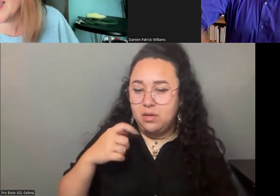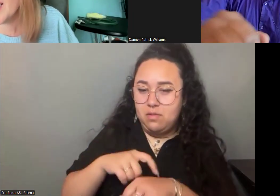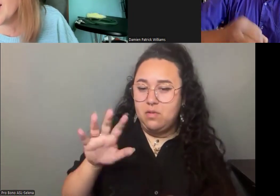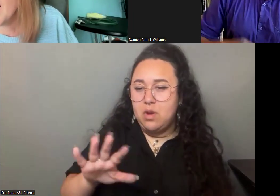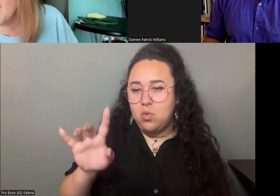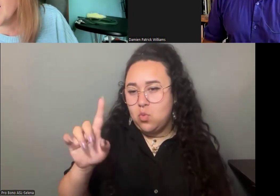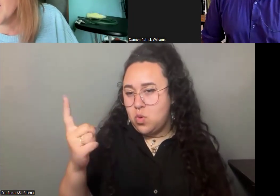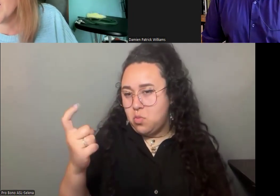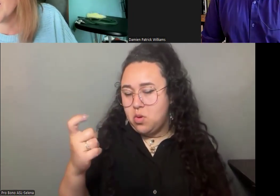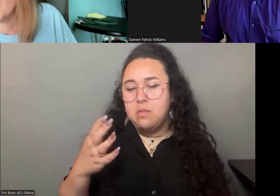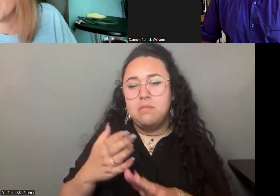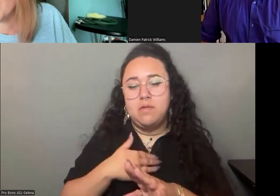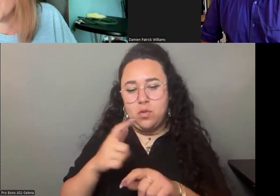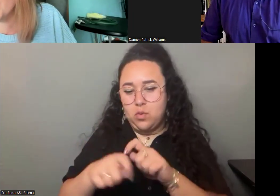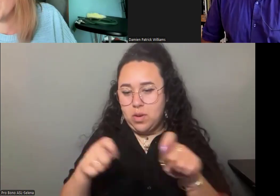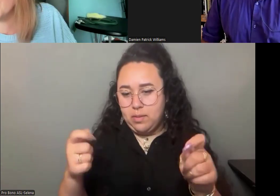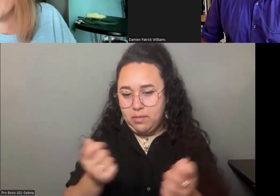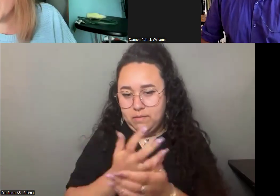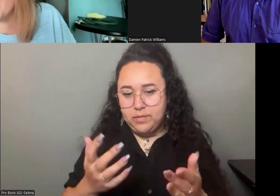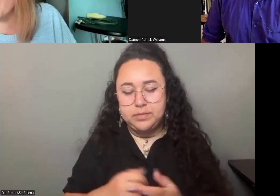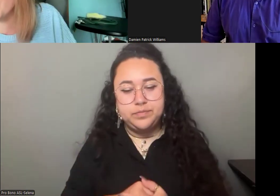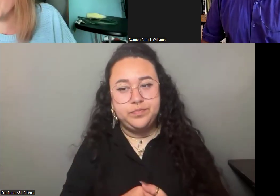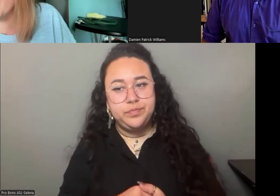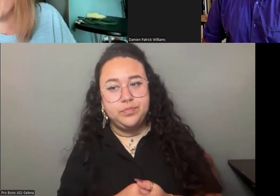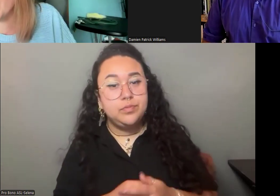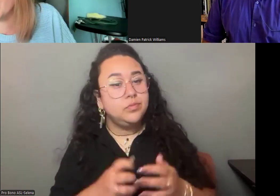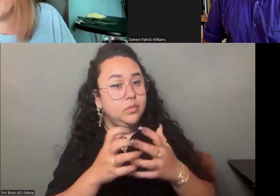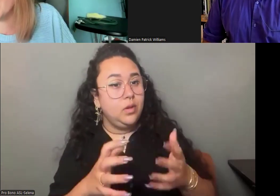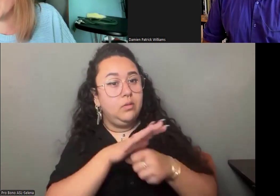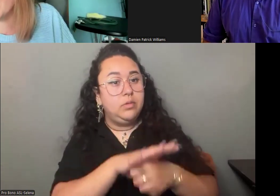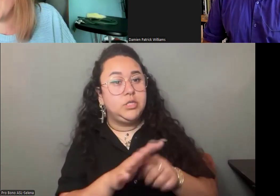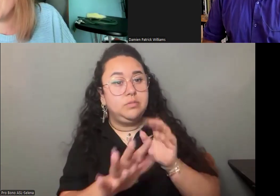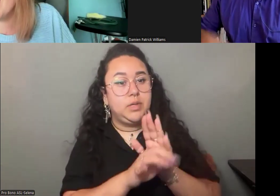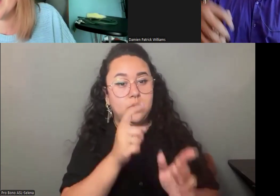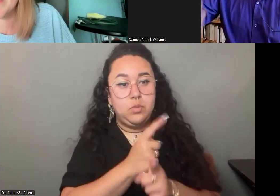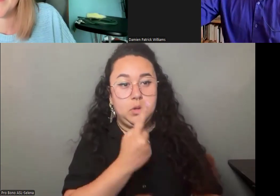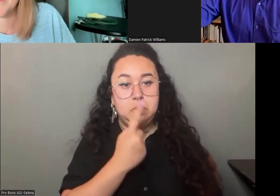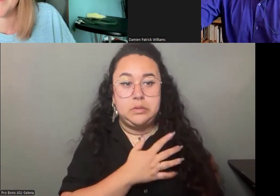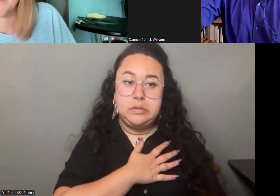question before we're gonna wrap up. Oh, then it's a lot of pressure to choose the right one.